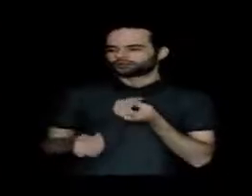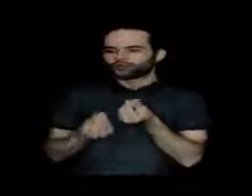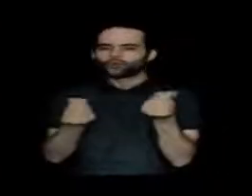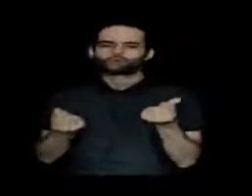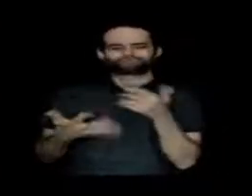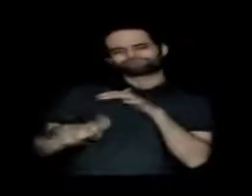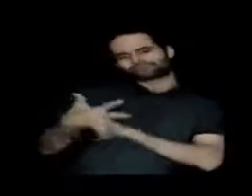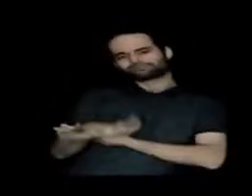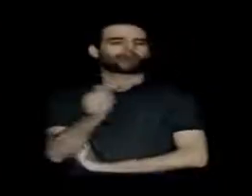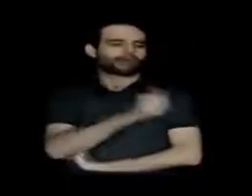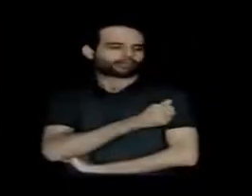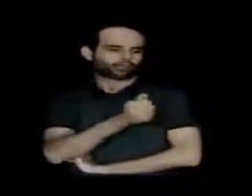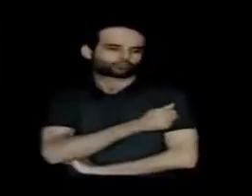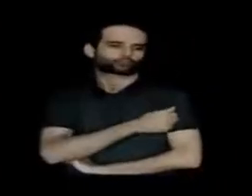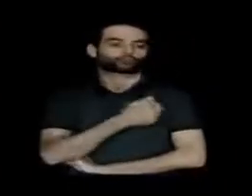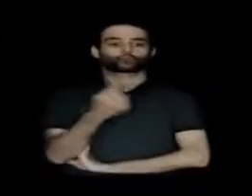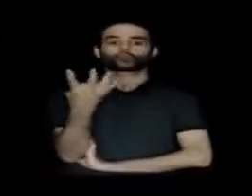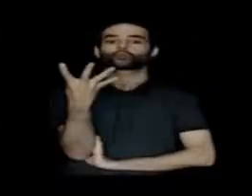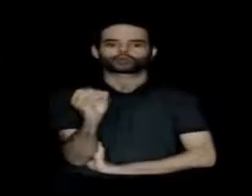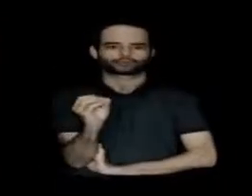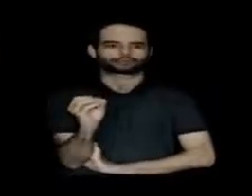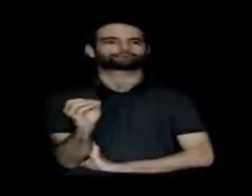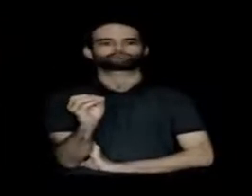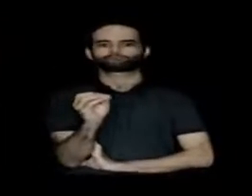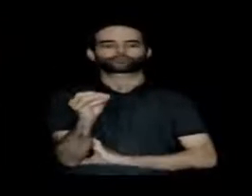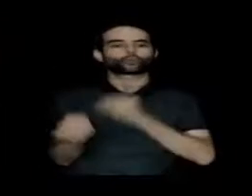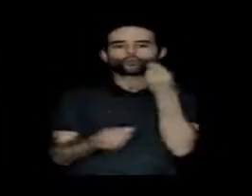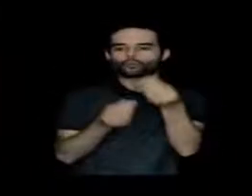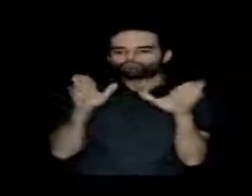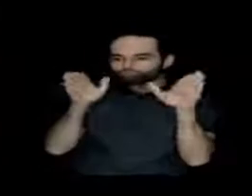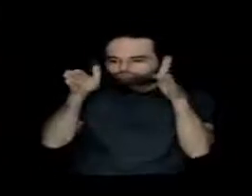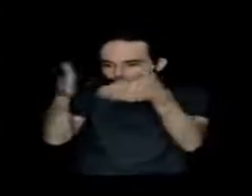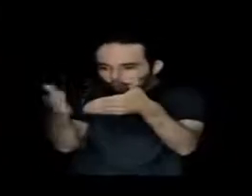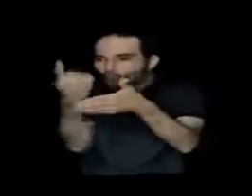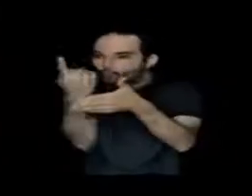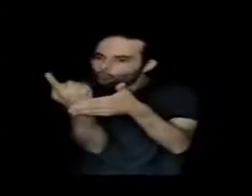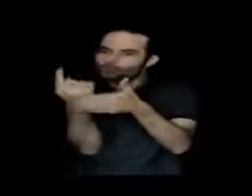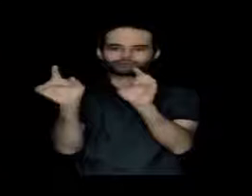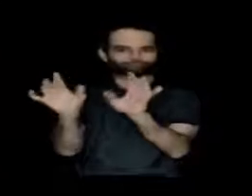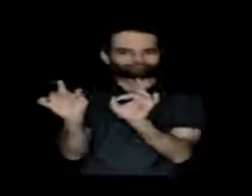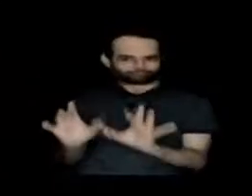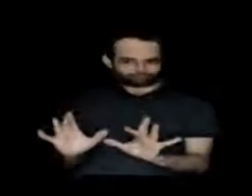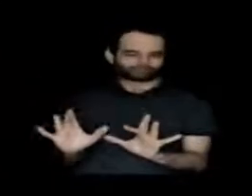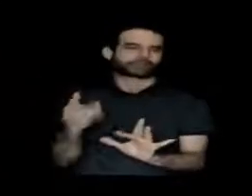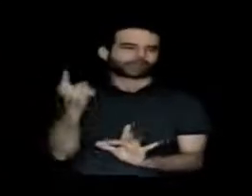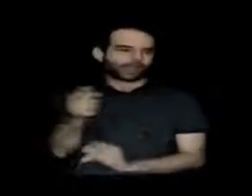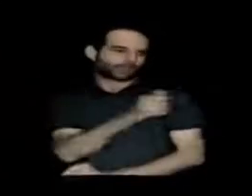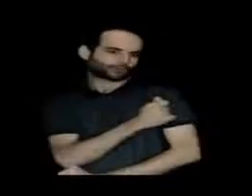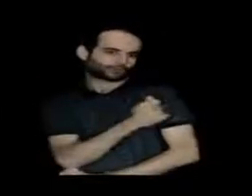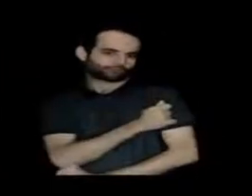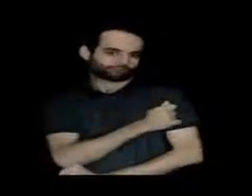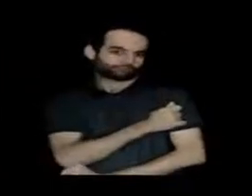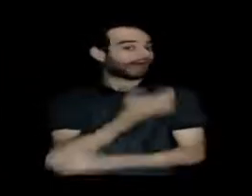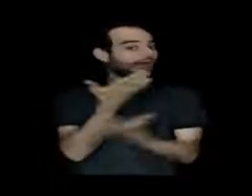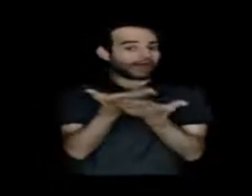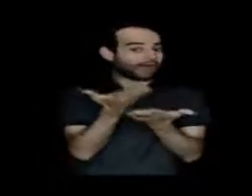the literacy for the blind in Braille. It was calm her entrance into high school. She already knew